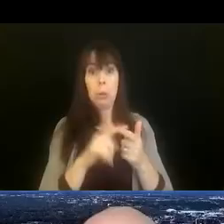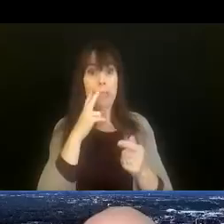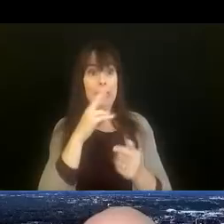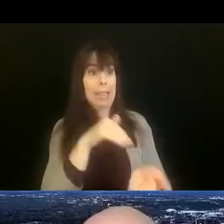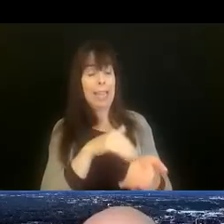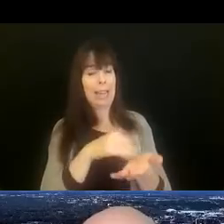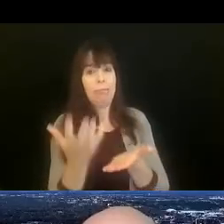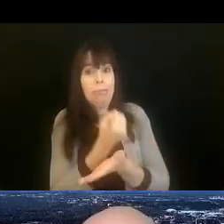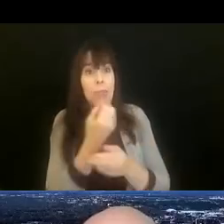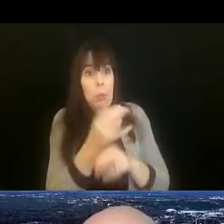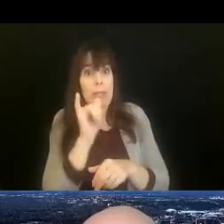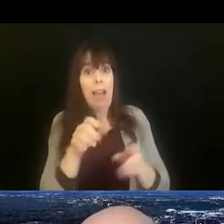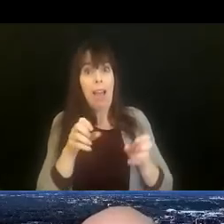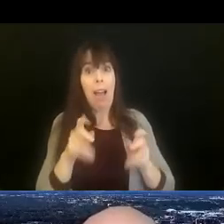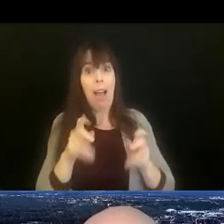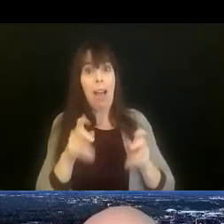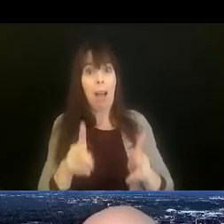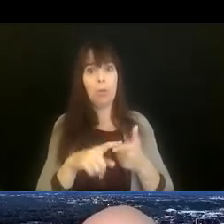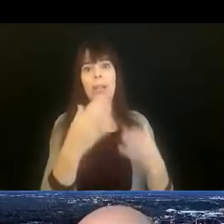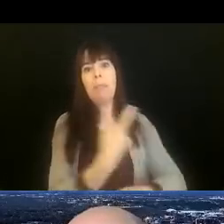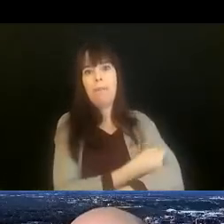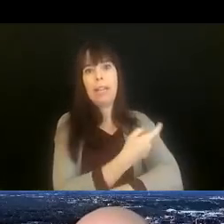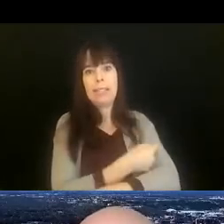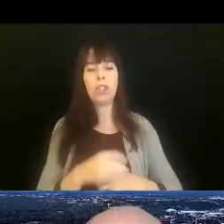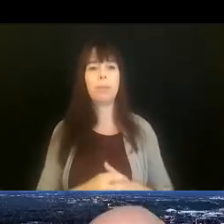an opportunity to vaccinate.